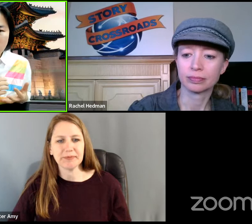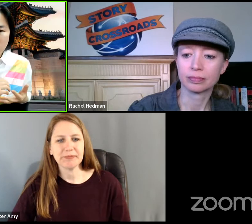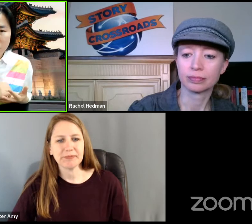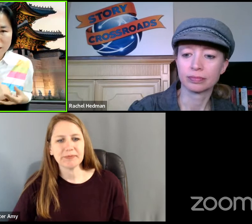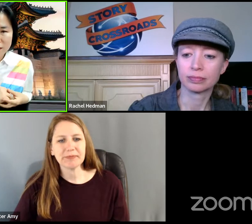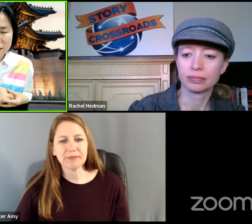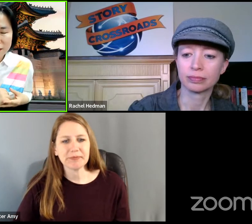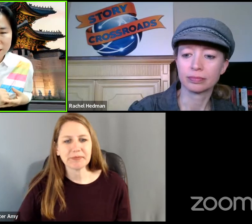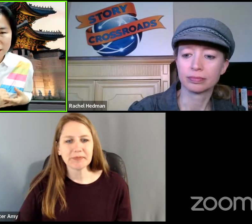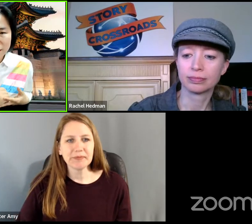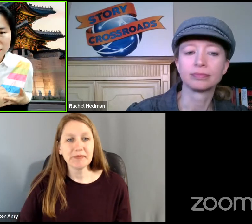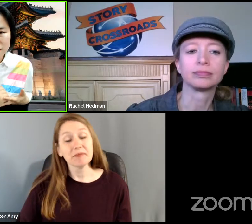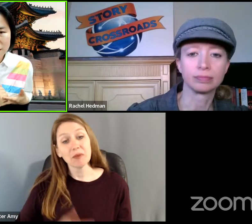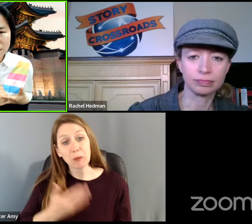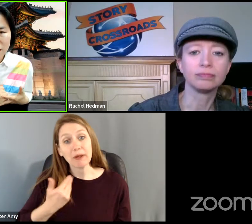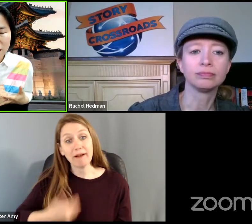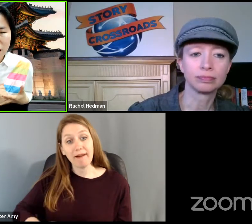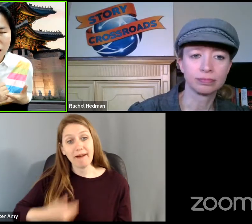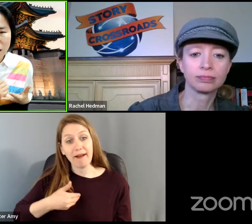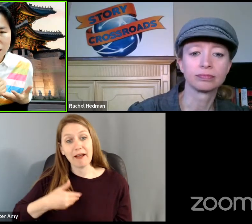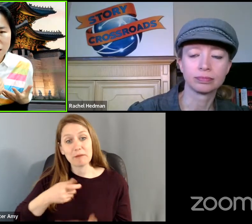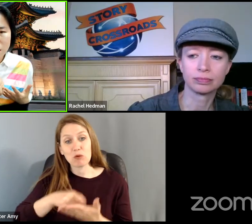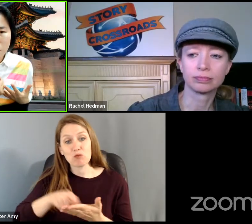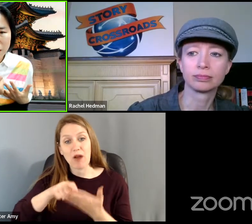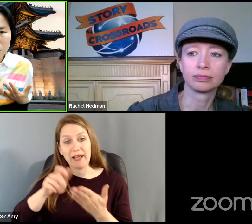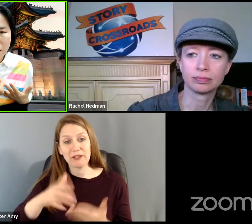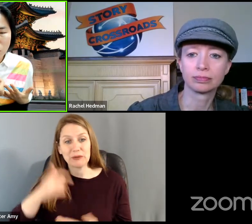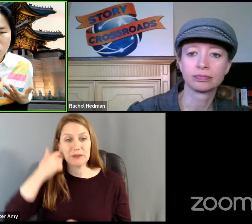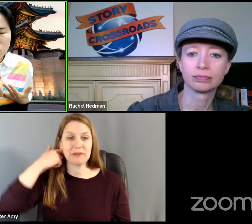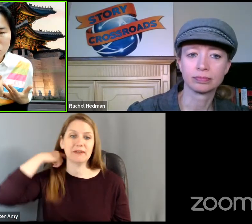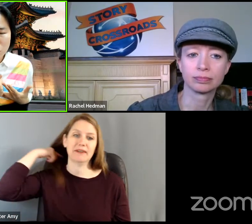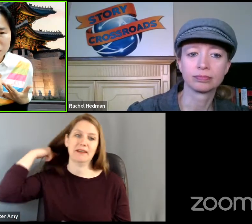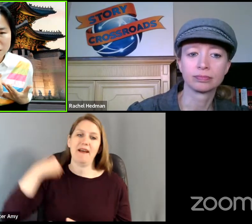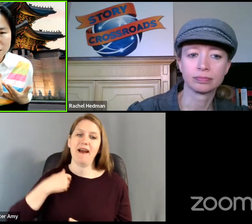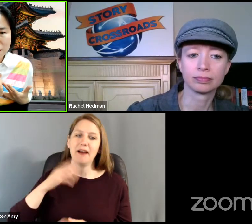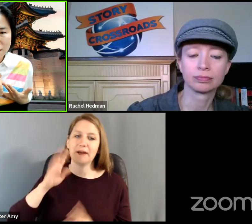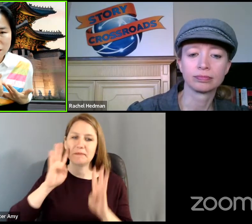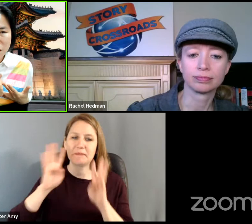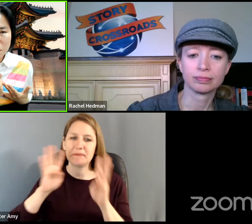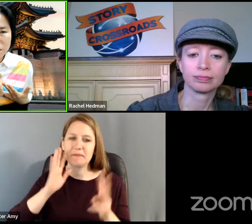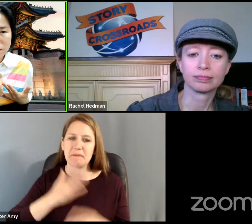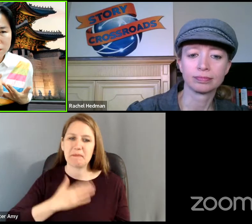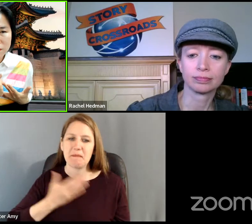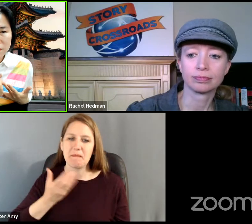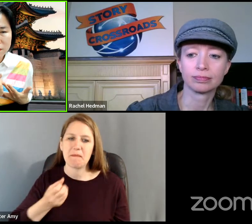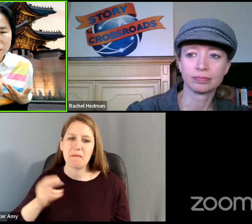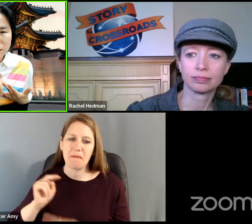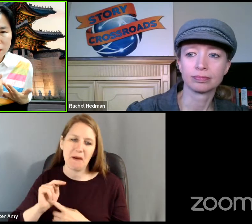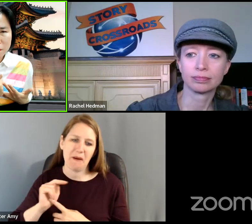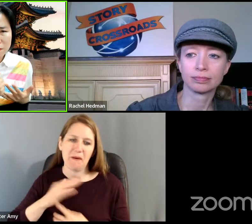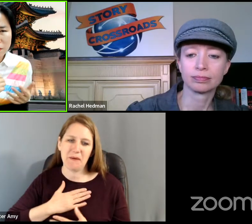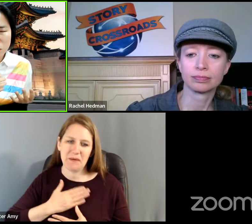I am a writer and I make my own stories, and some